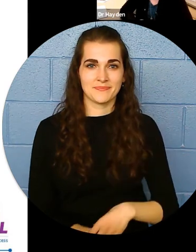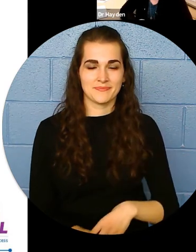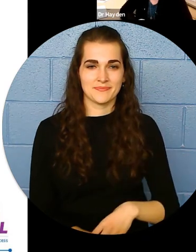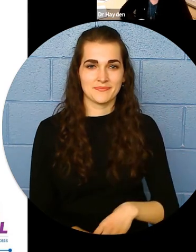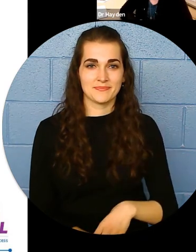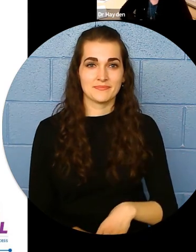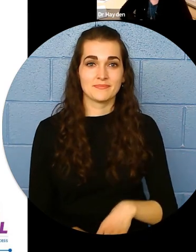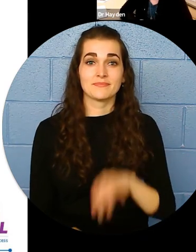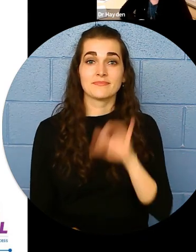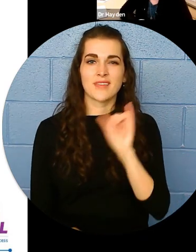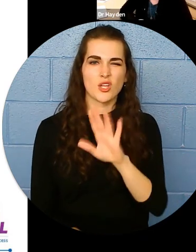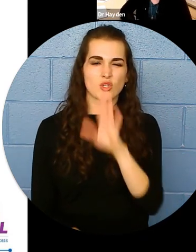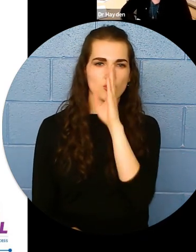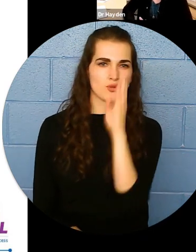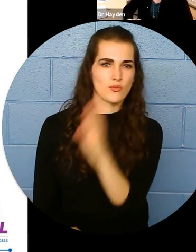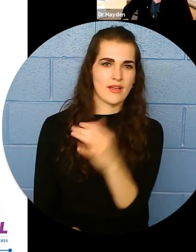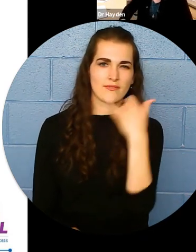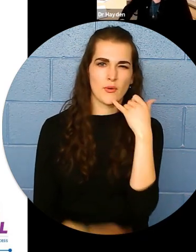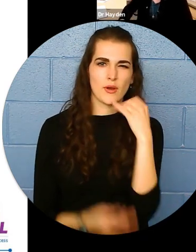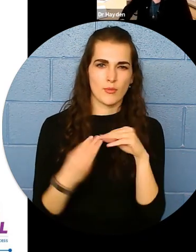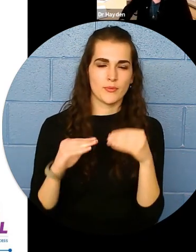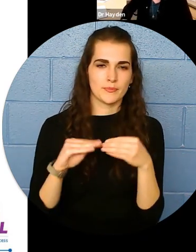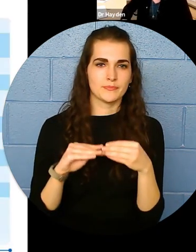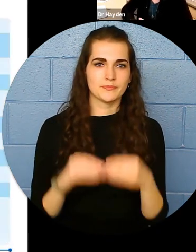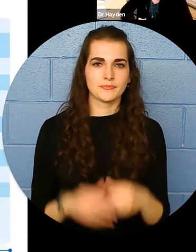216-538-0777, and that is her direct dial number.